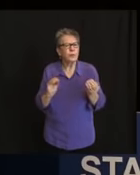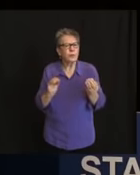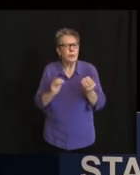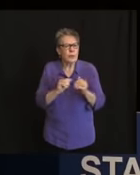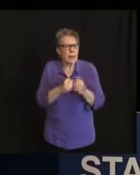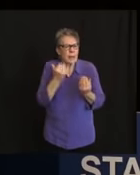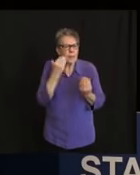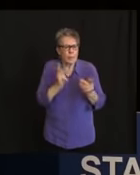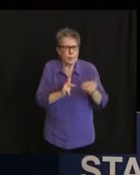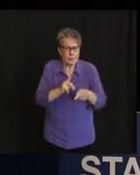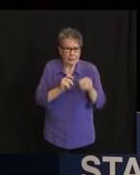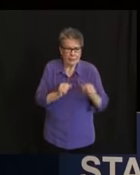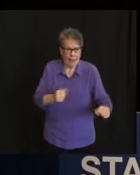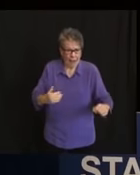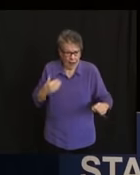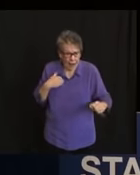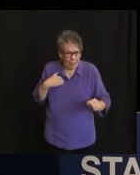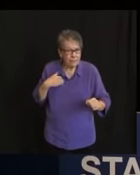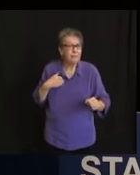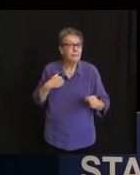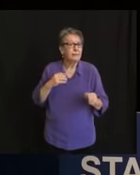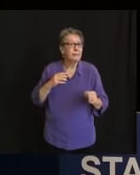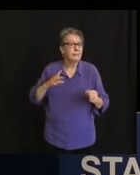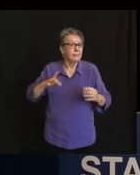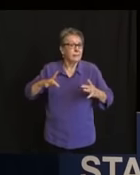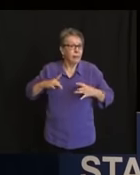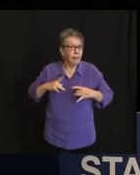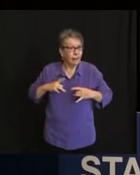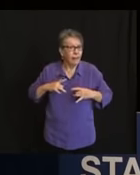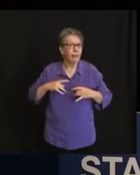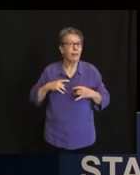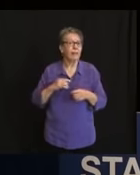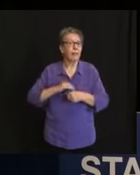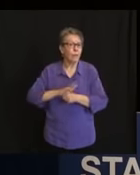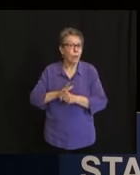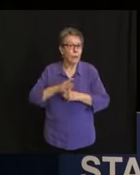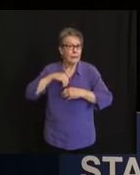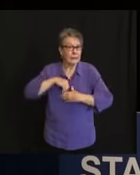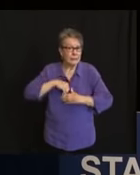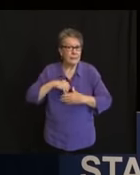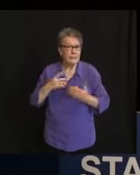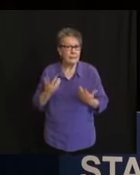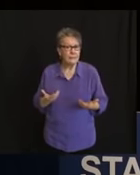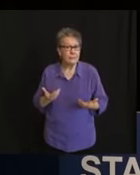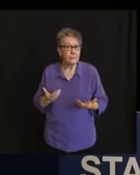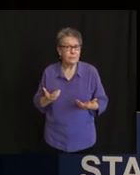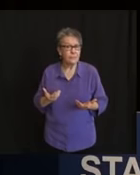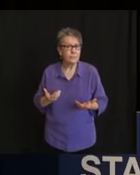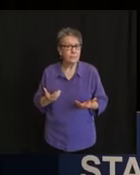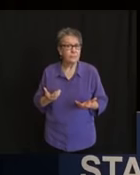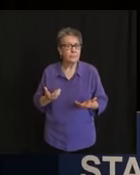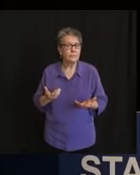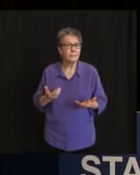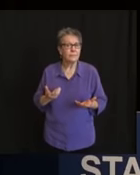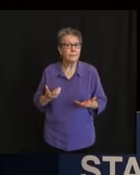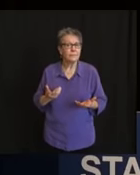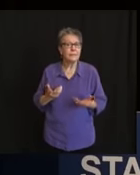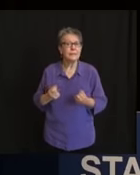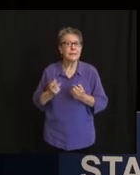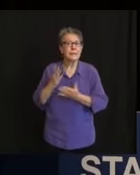also, from a national level, that, many other less impacted areas, less impacted long-term care facilities are looking